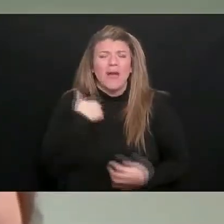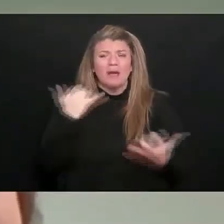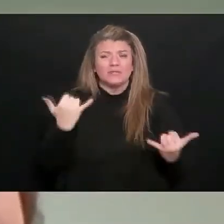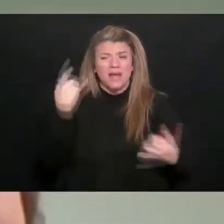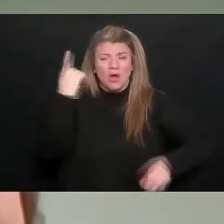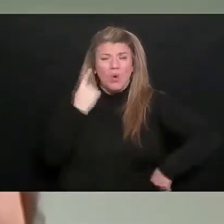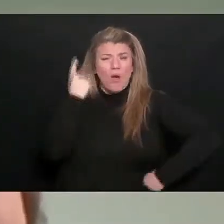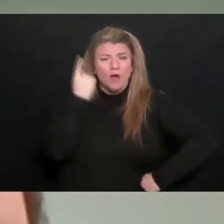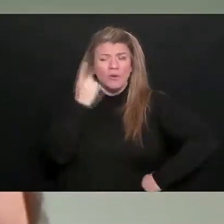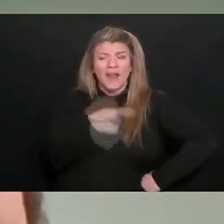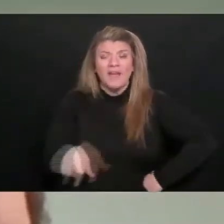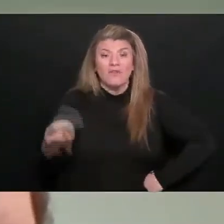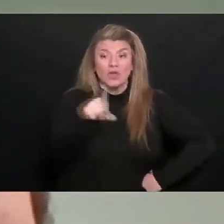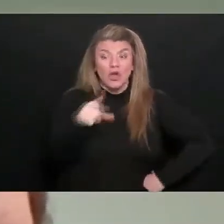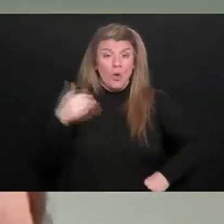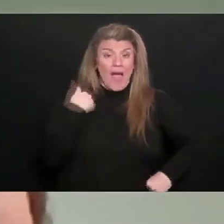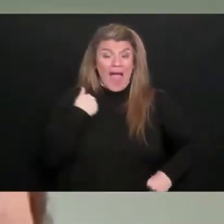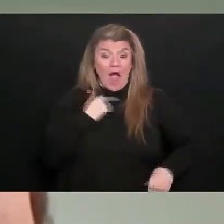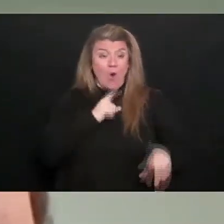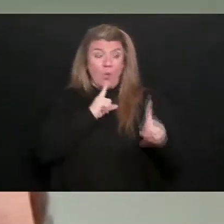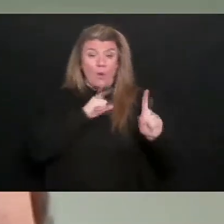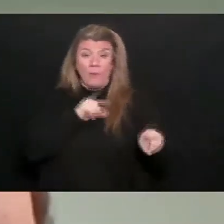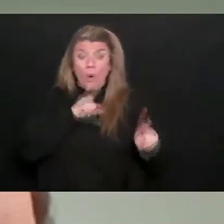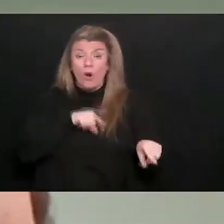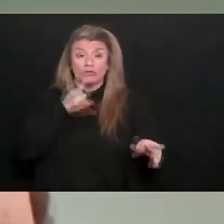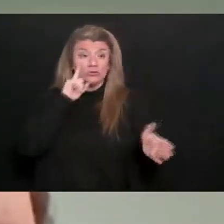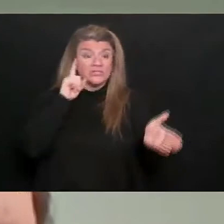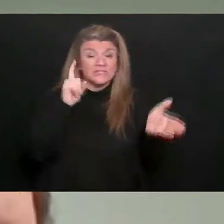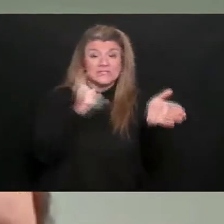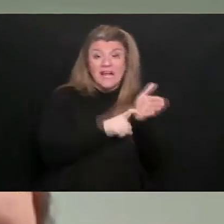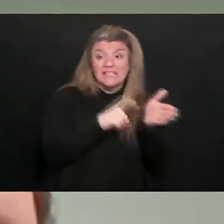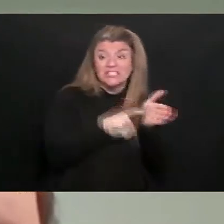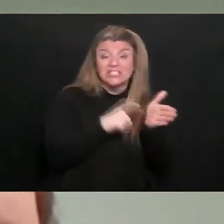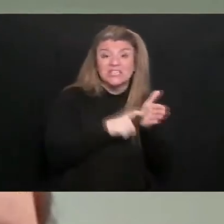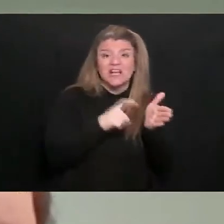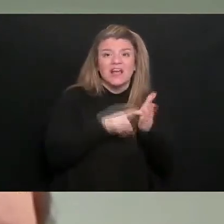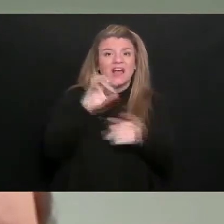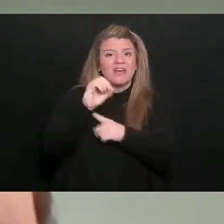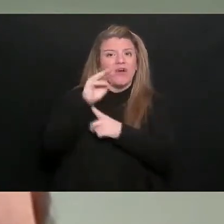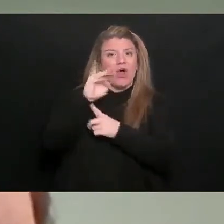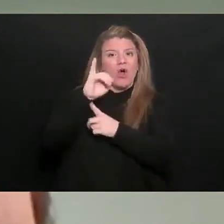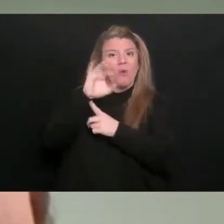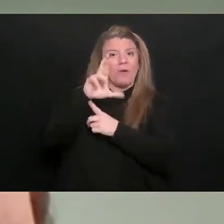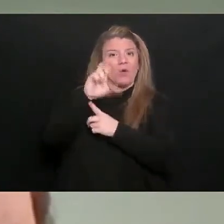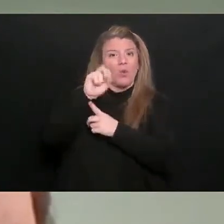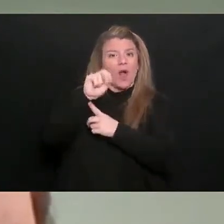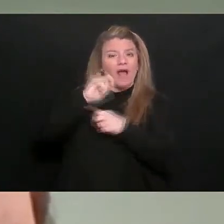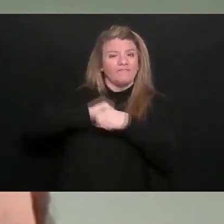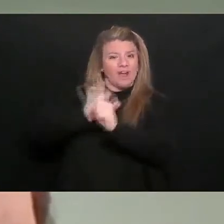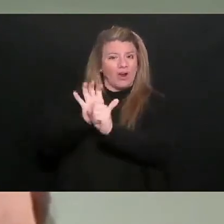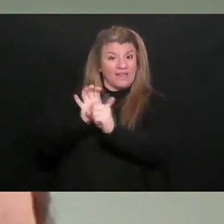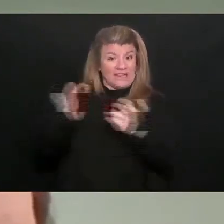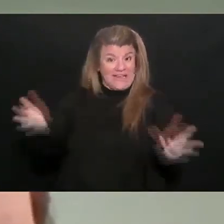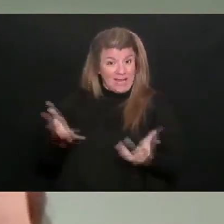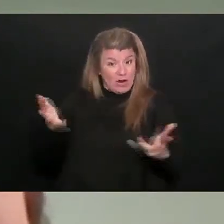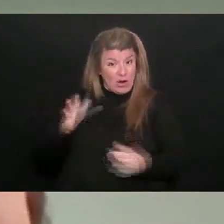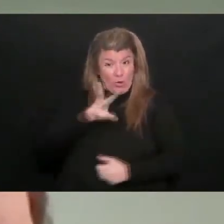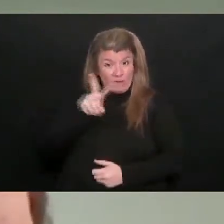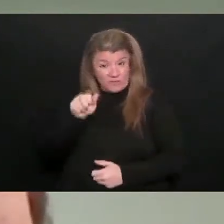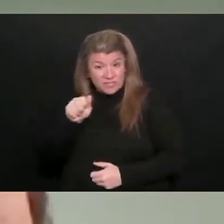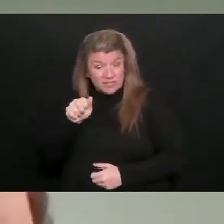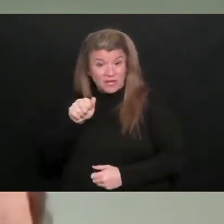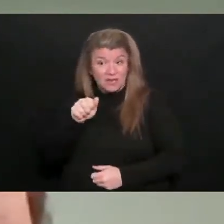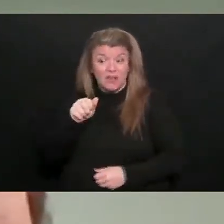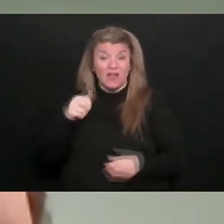you all have had any reports or detections of the Omicron variant in West Virginia, and whether